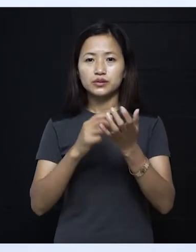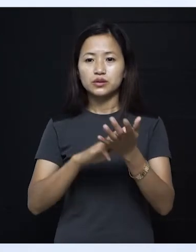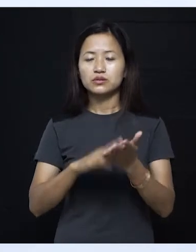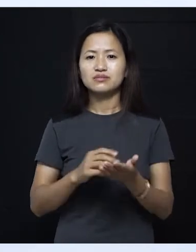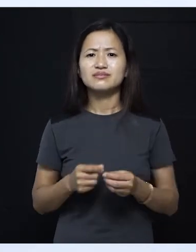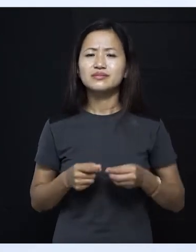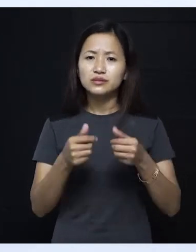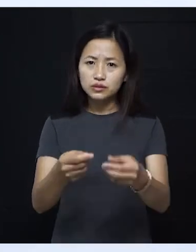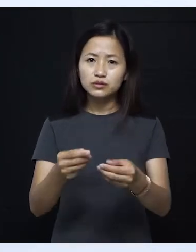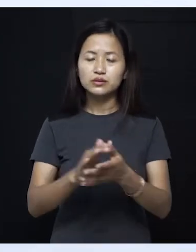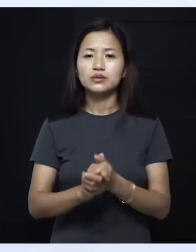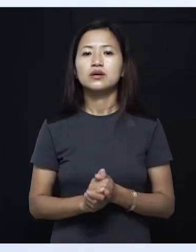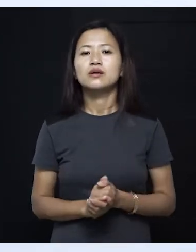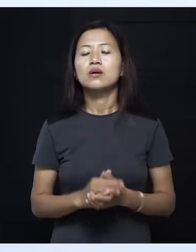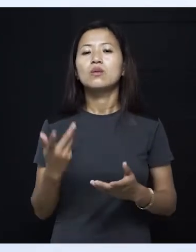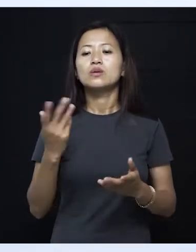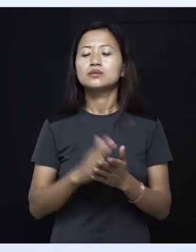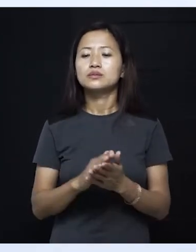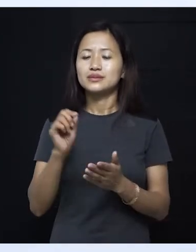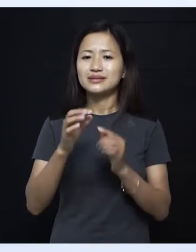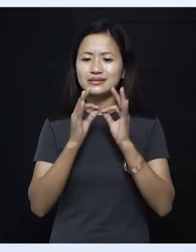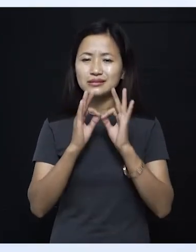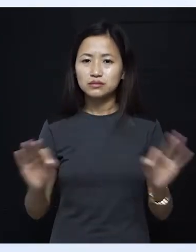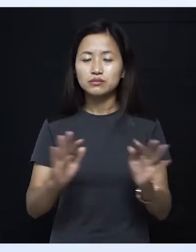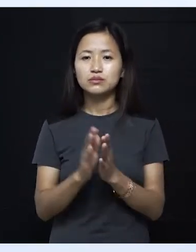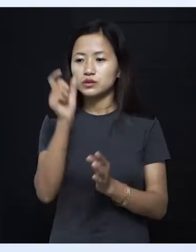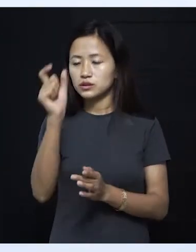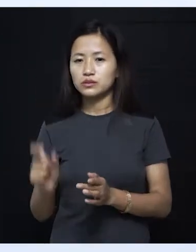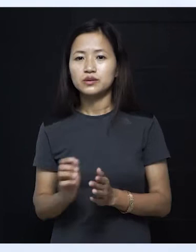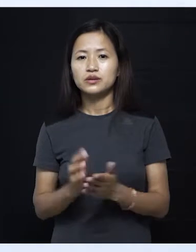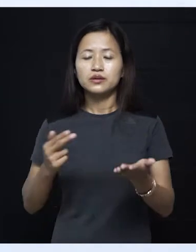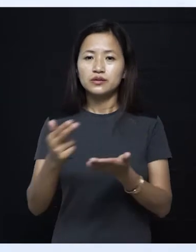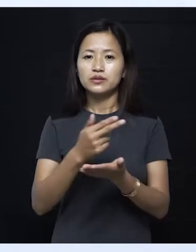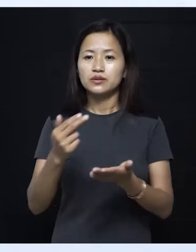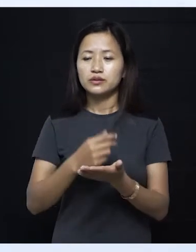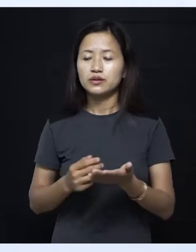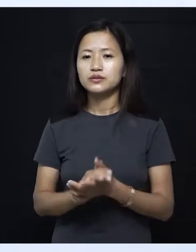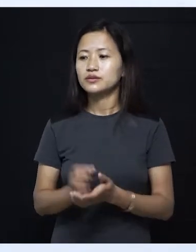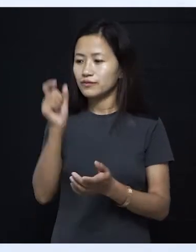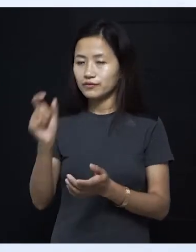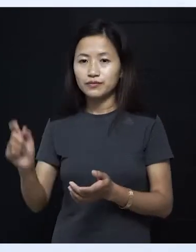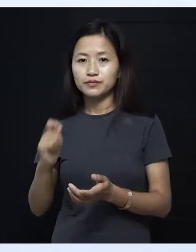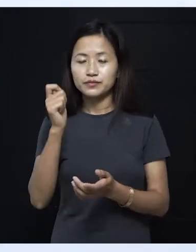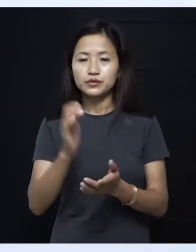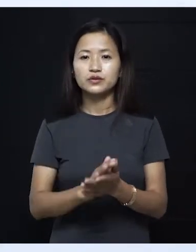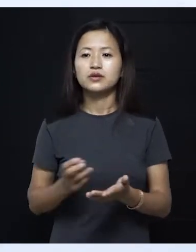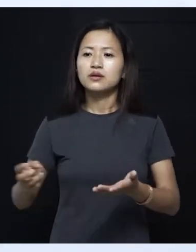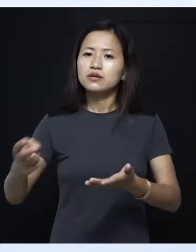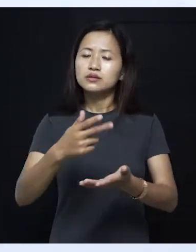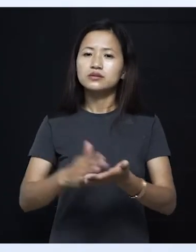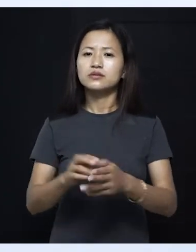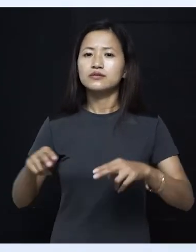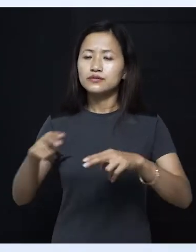say crop insurance, what we meant here is, in simple words, okay, the farmers, they have cultivated they are cultivating their